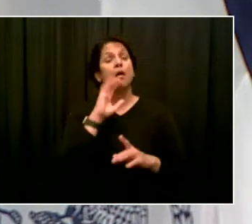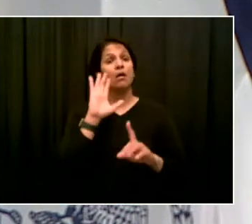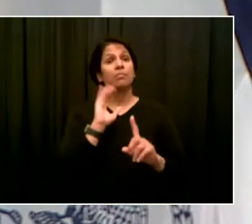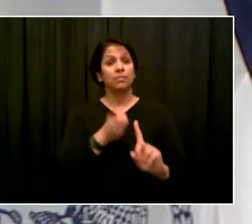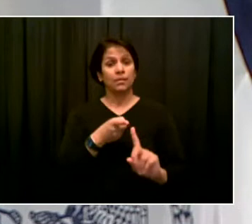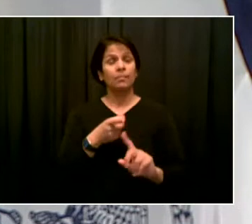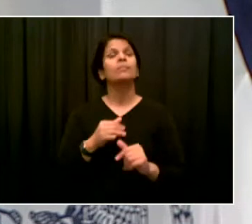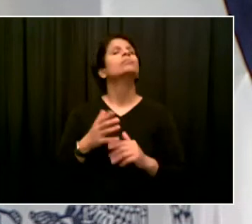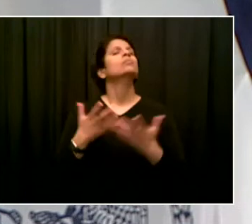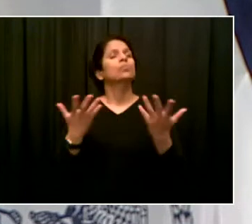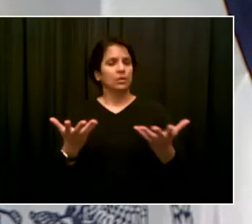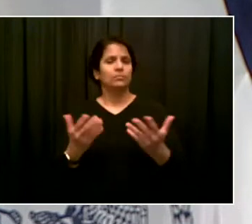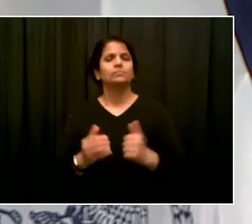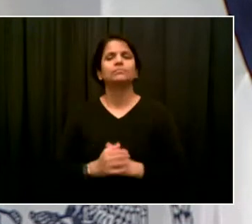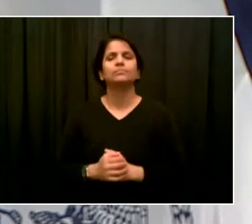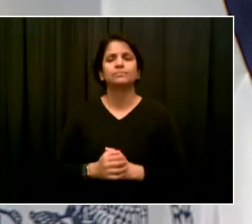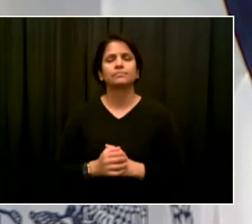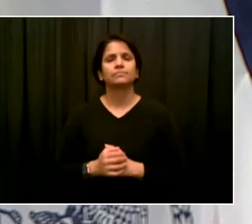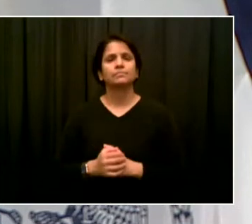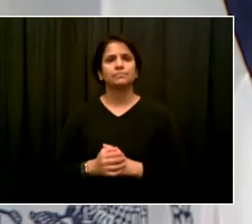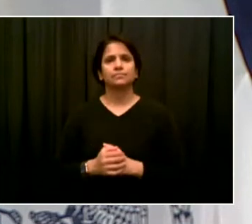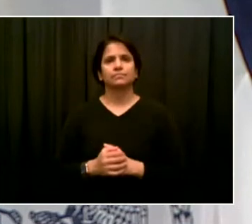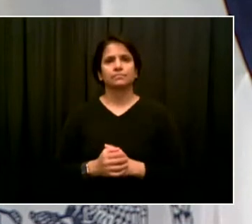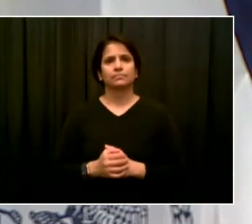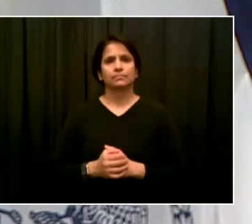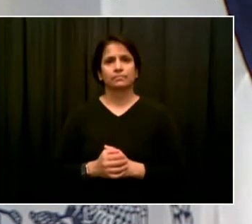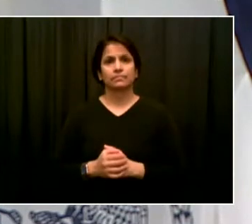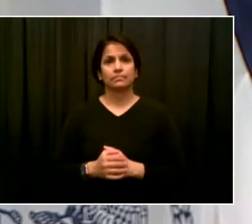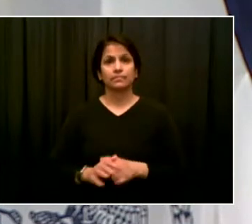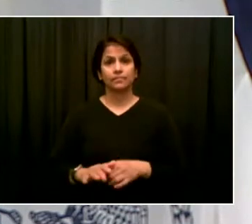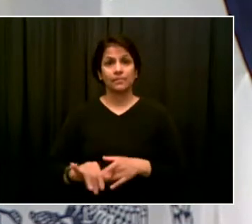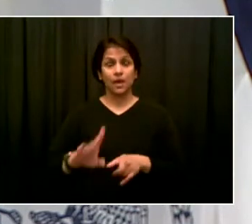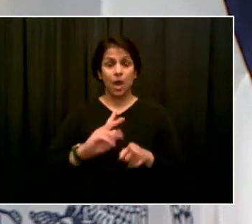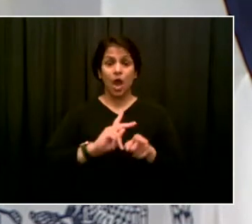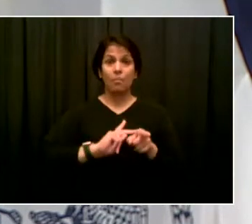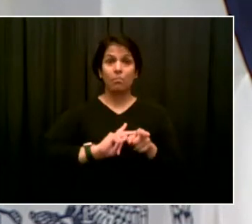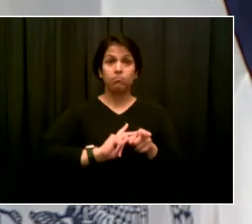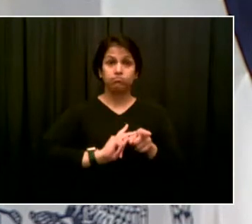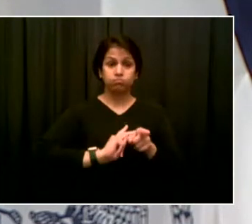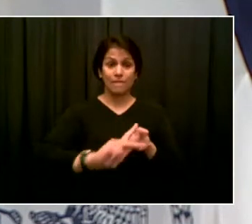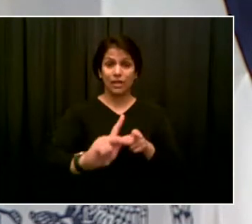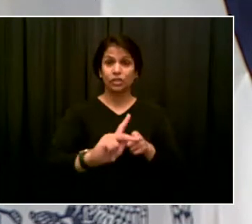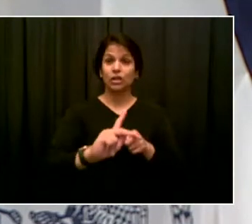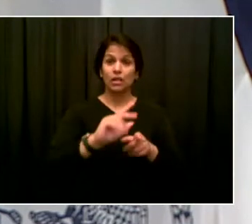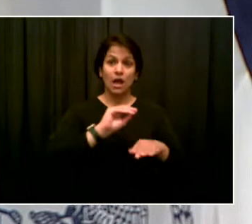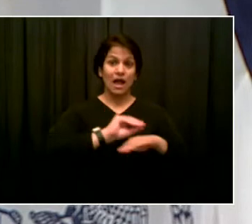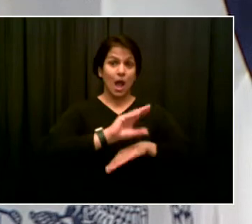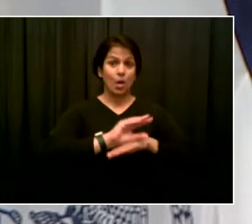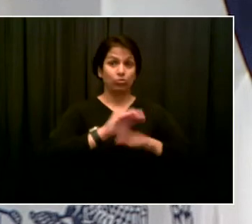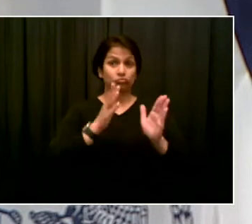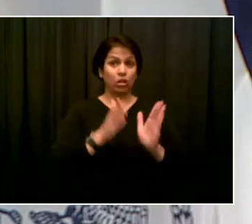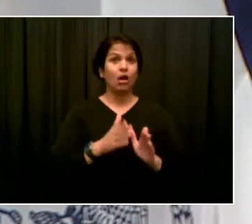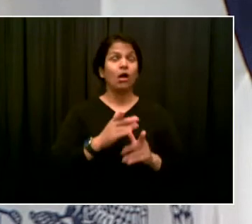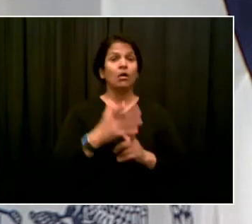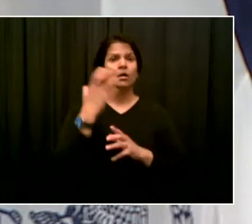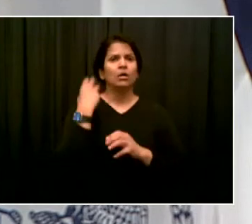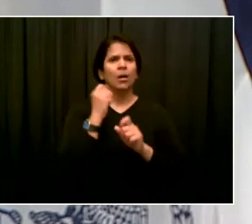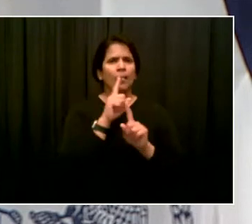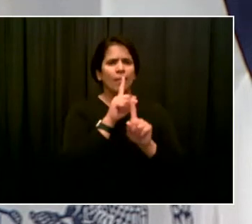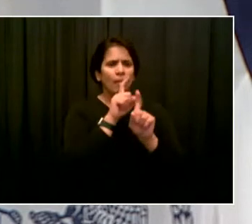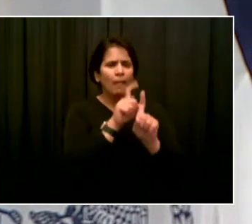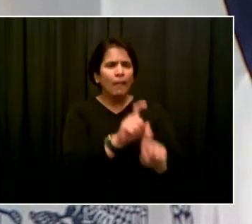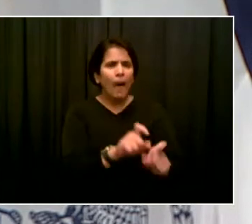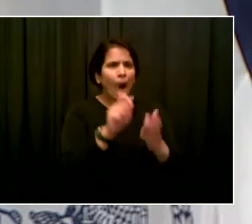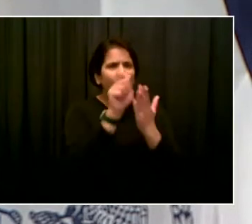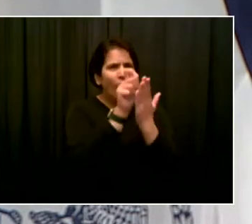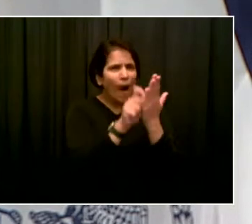very simple questionnaire to go through with a child, to ask them how they're feeling, to ask them, if they have